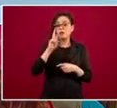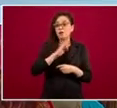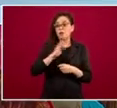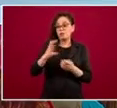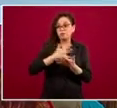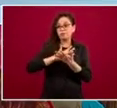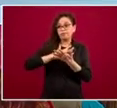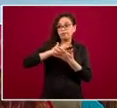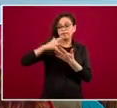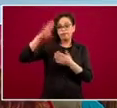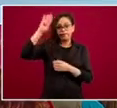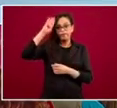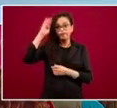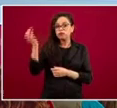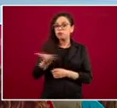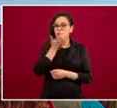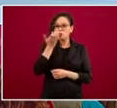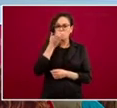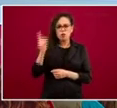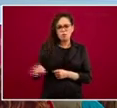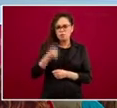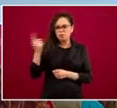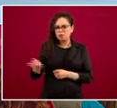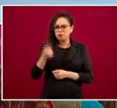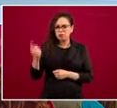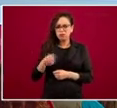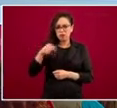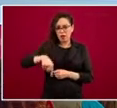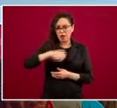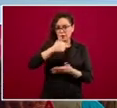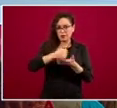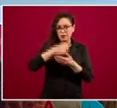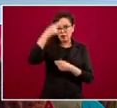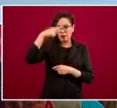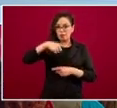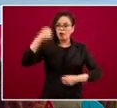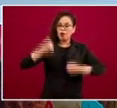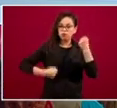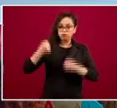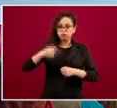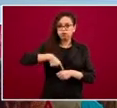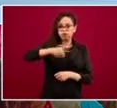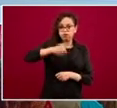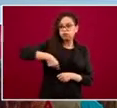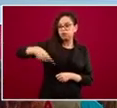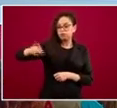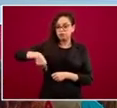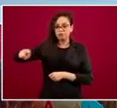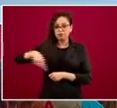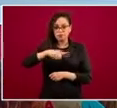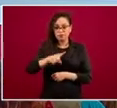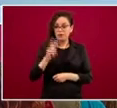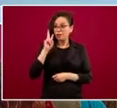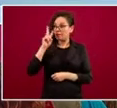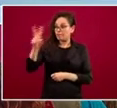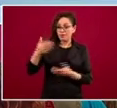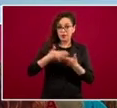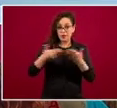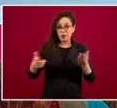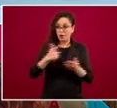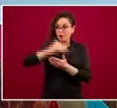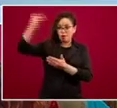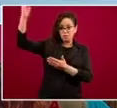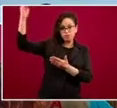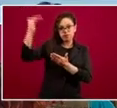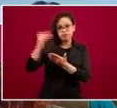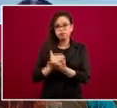the intensity is the normal intensity of private vehicle mobility in